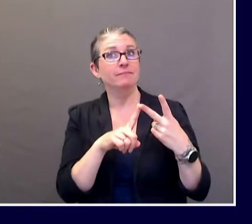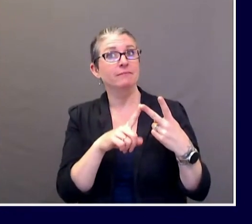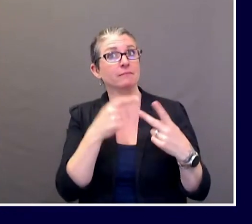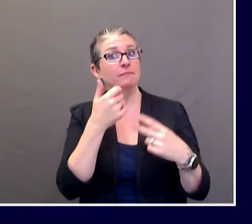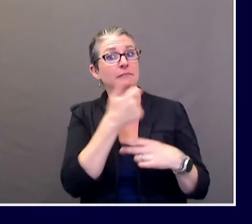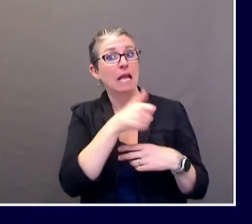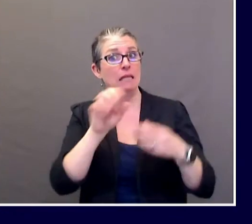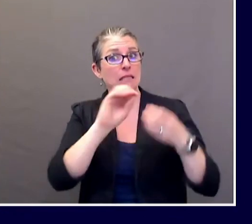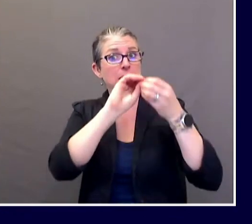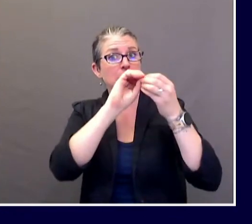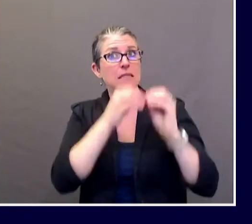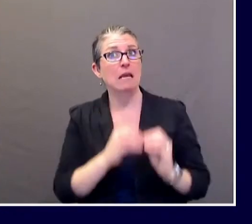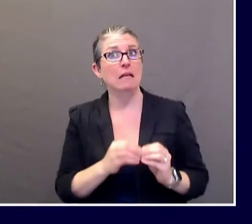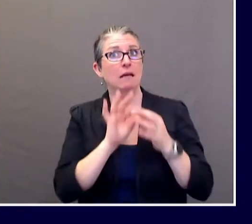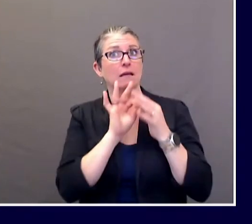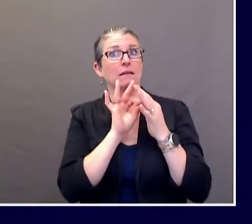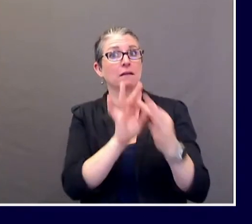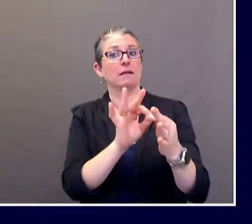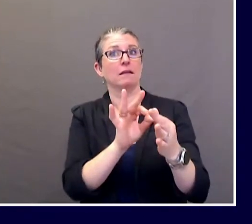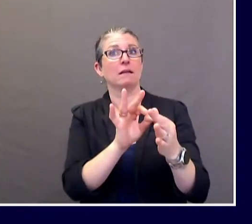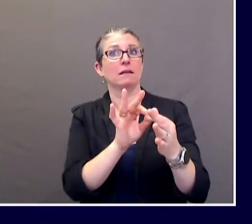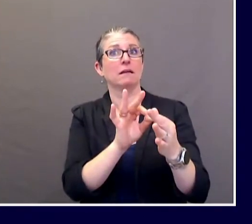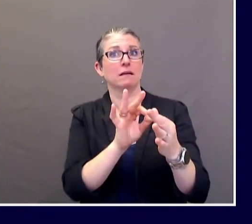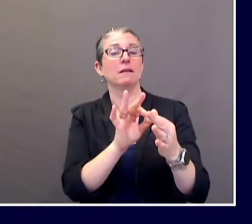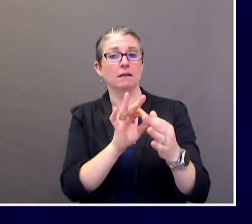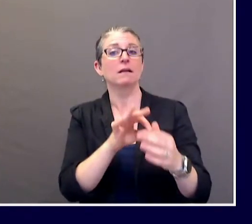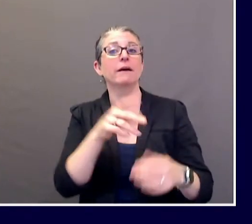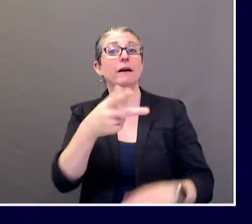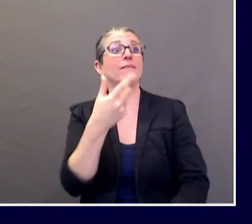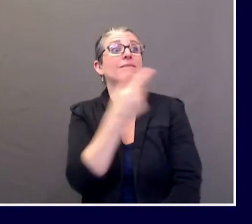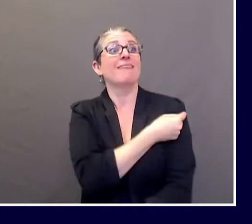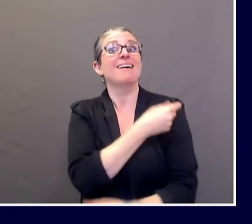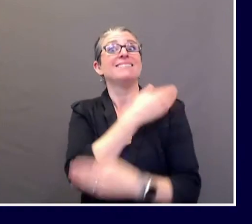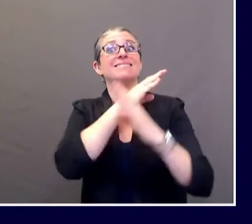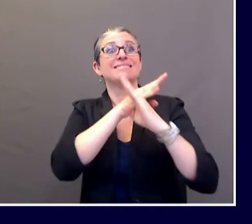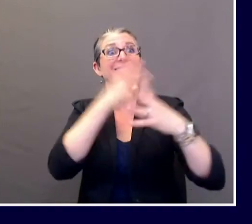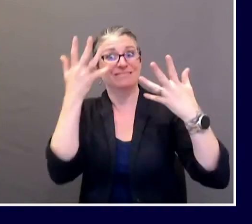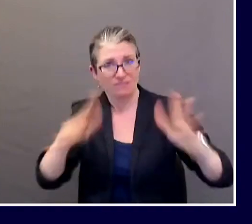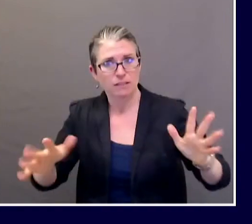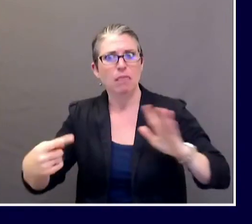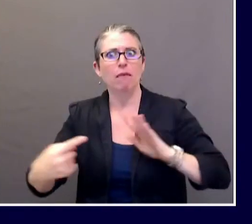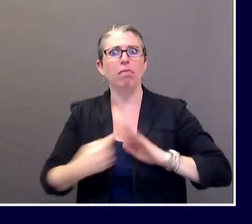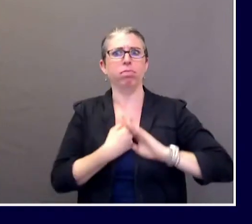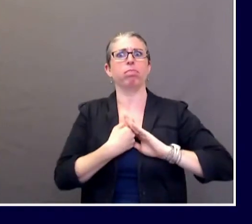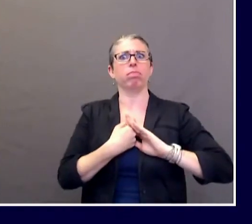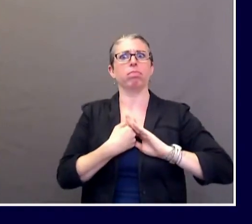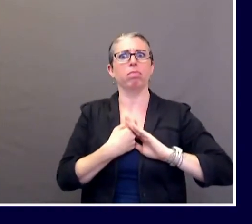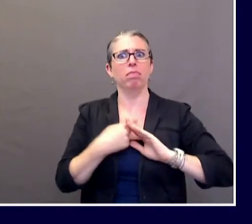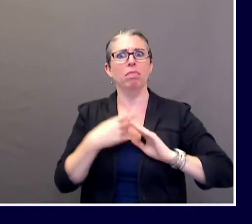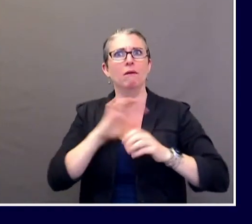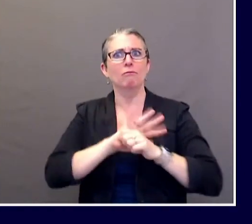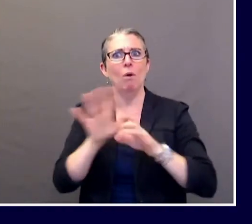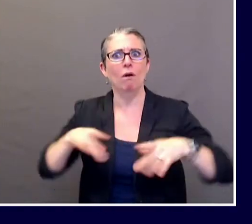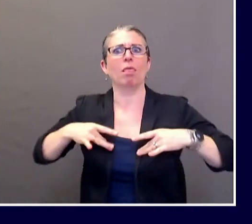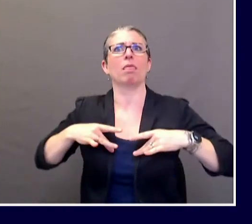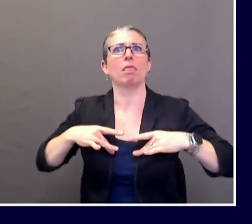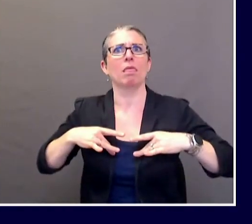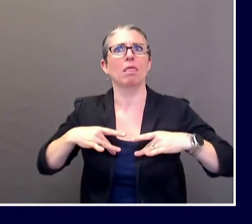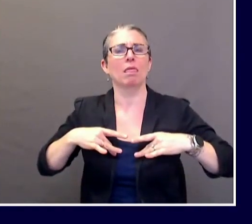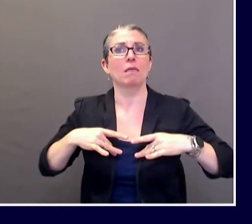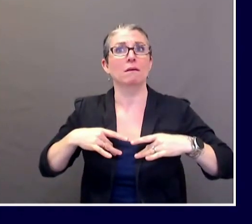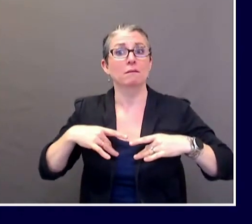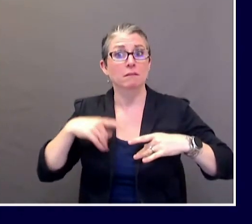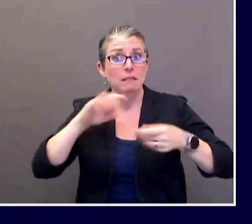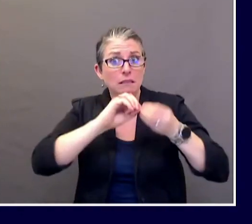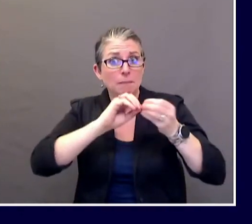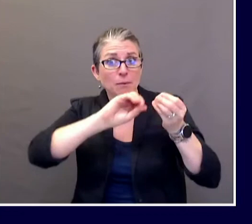that you're looking at? And if so, what is that data? Sure. So Dustin, we track where possible cases of vaccine